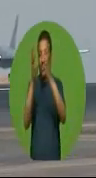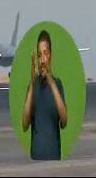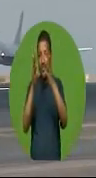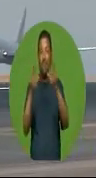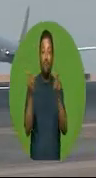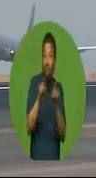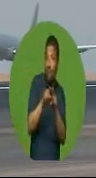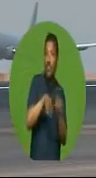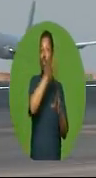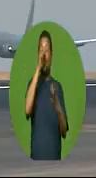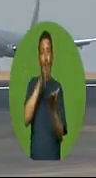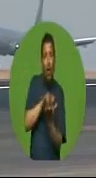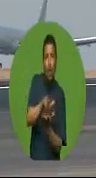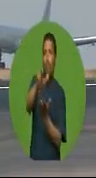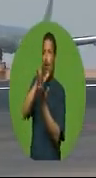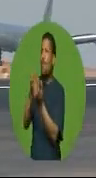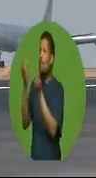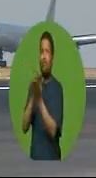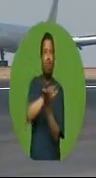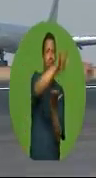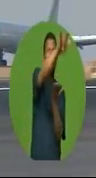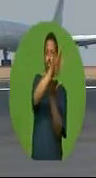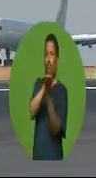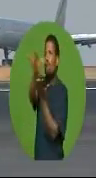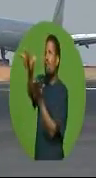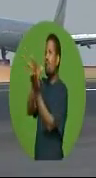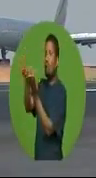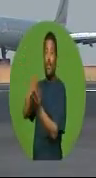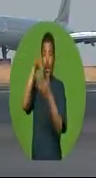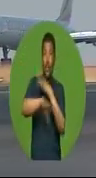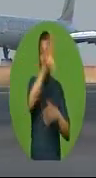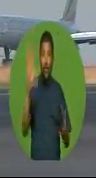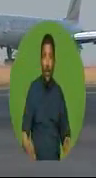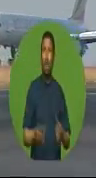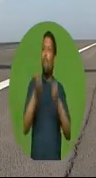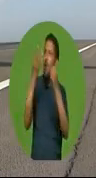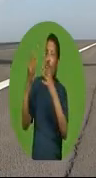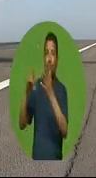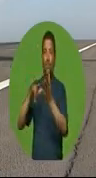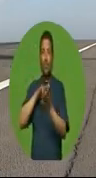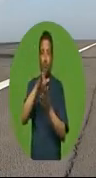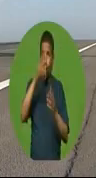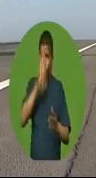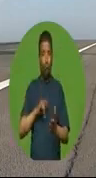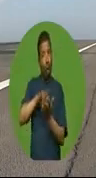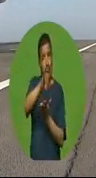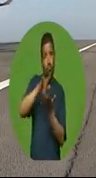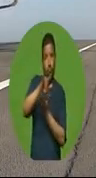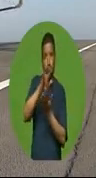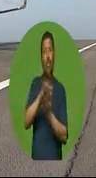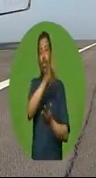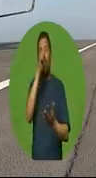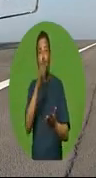Ethiopian Airlines has many destinations in Africa, many passengers pass by Ethiopia